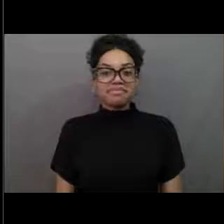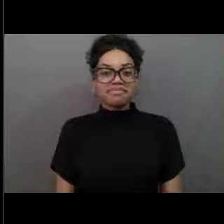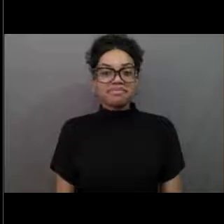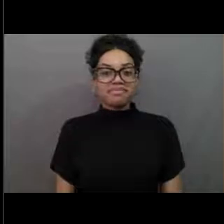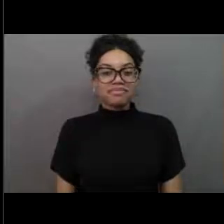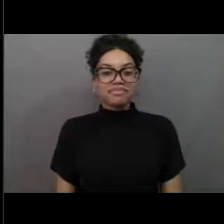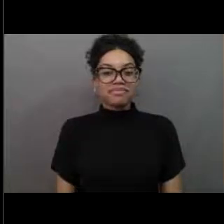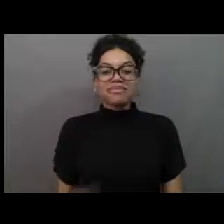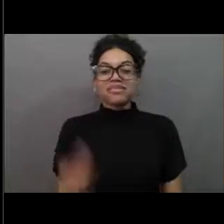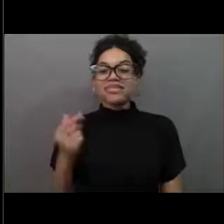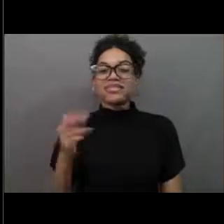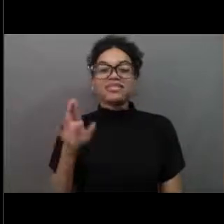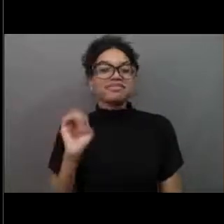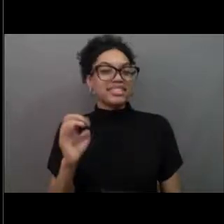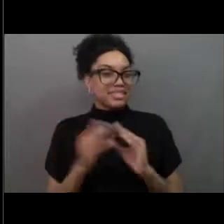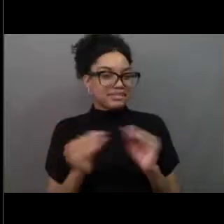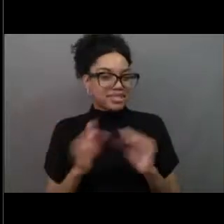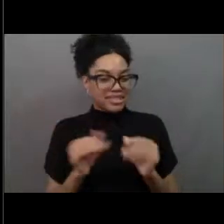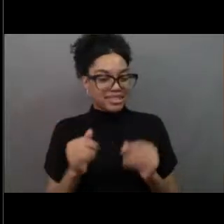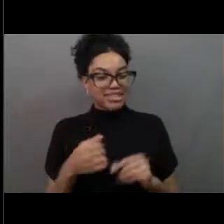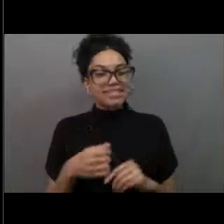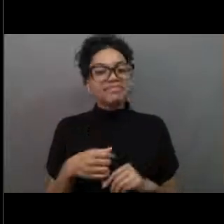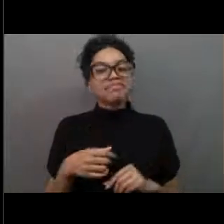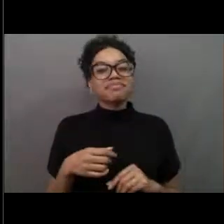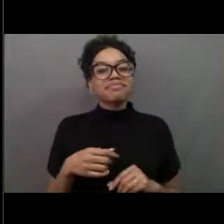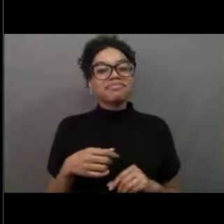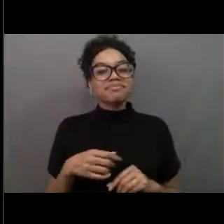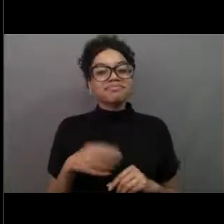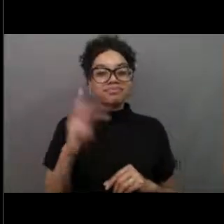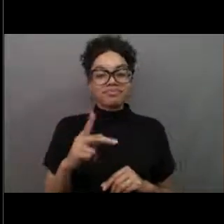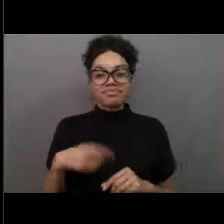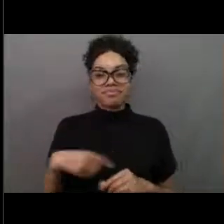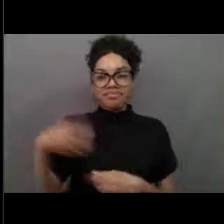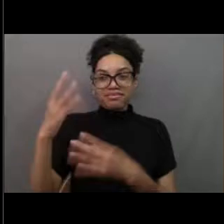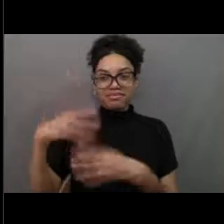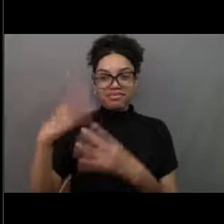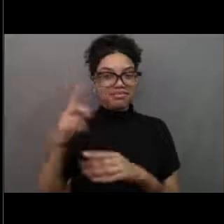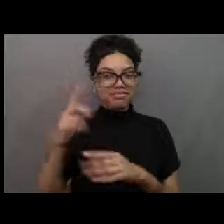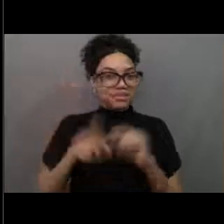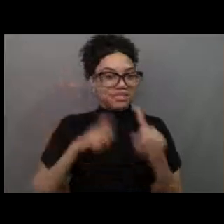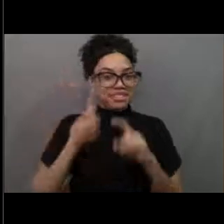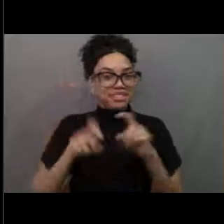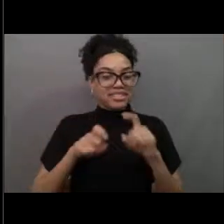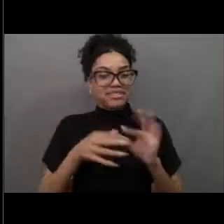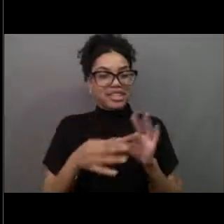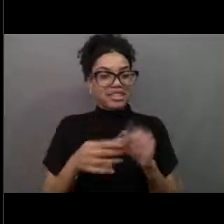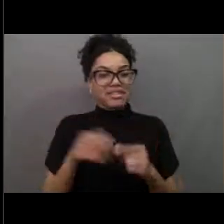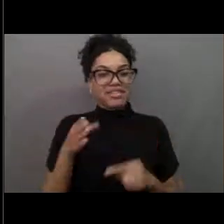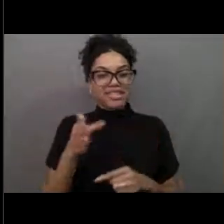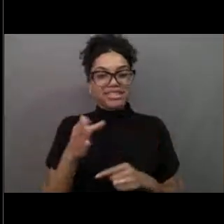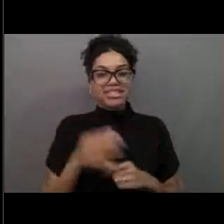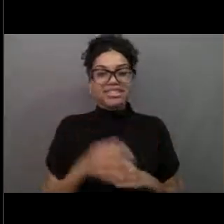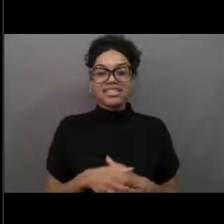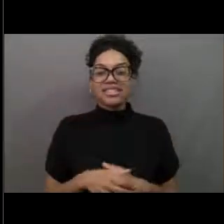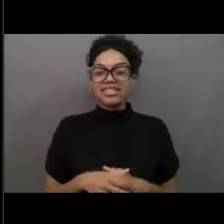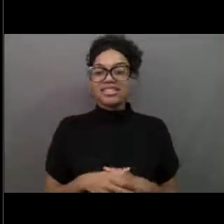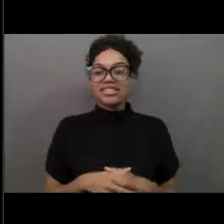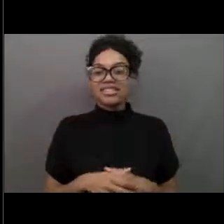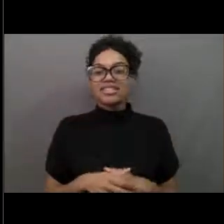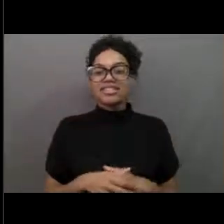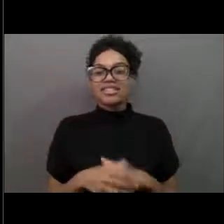Okay, this is Grace, excuse me, from the chat box, and we have some questions about fish.